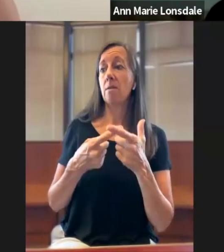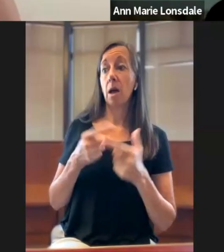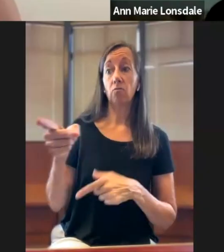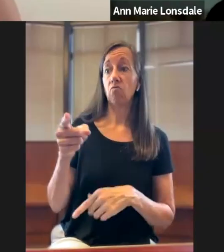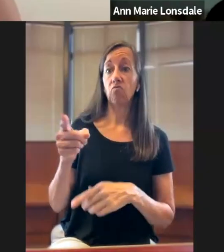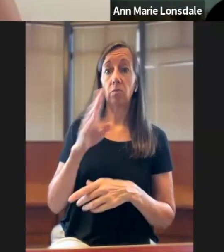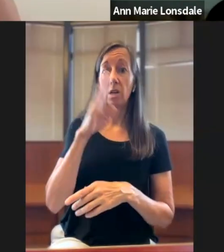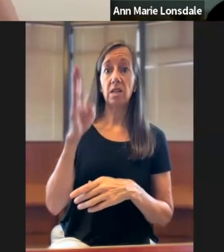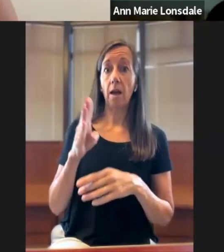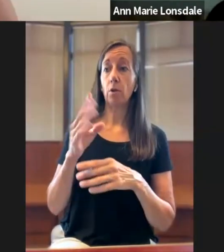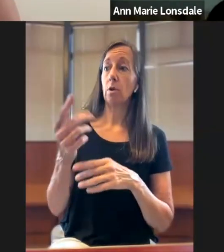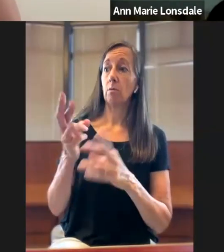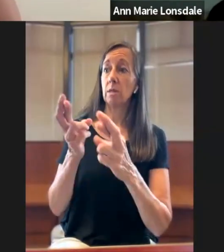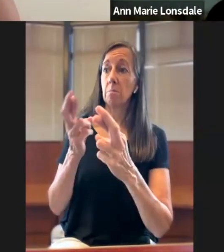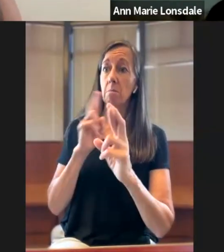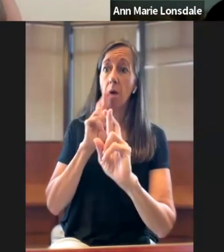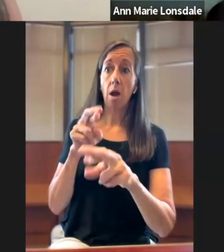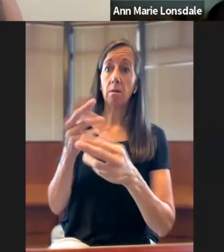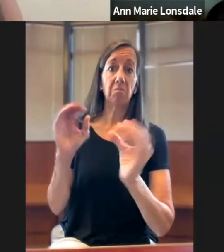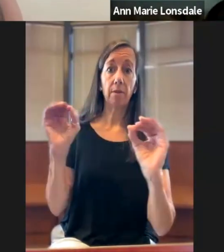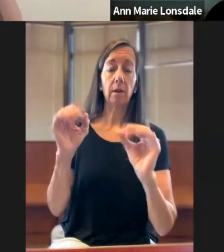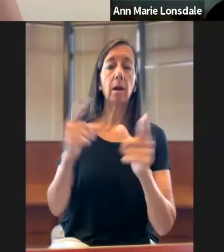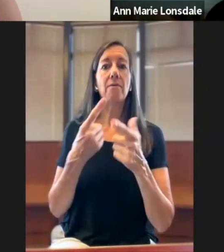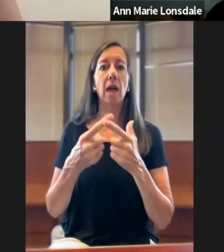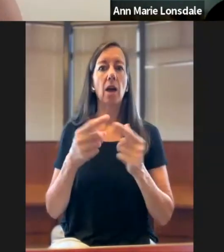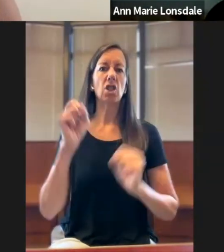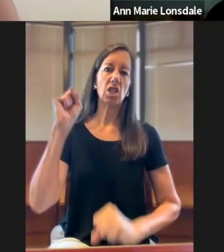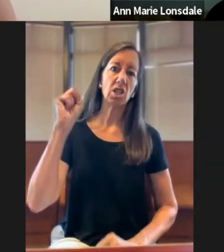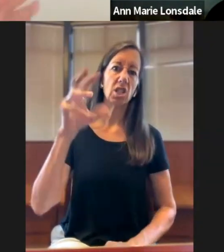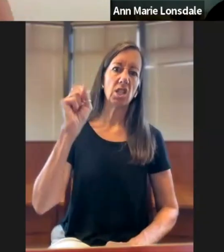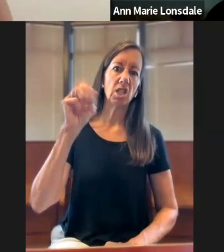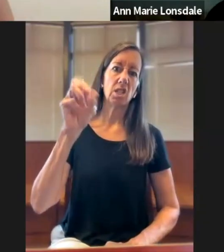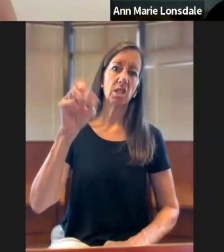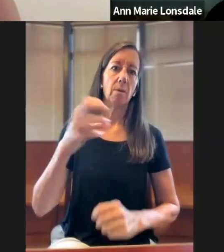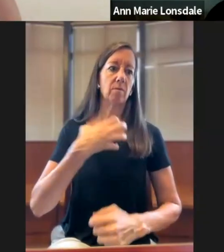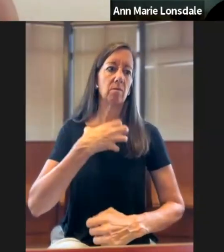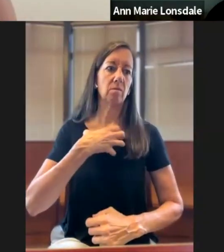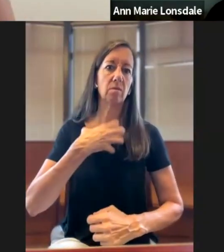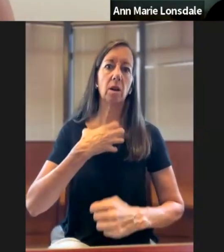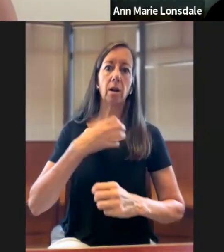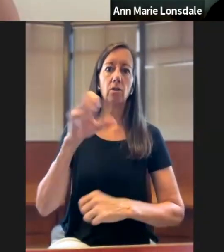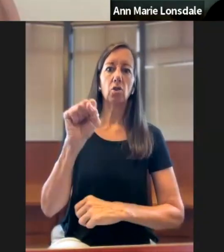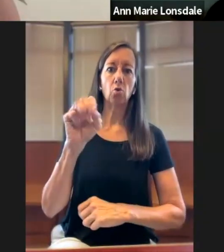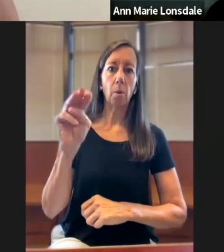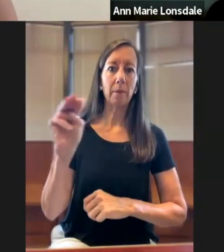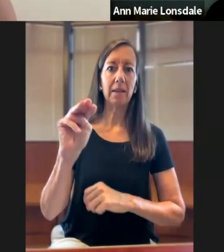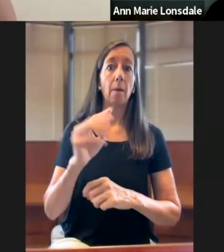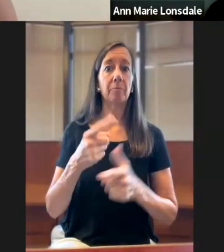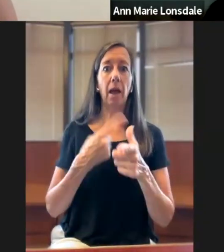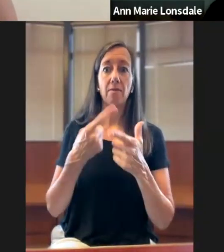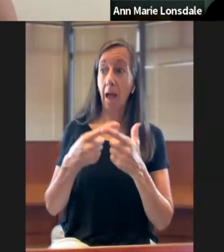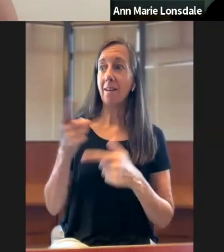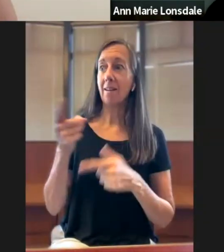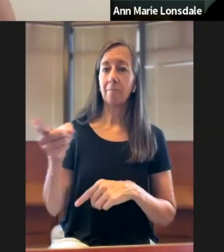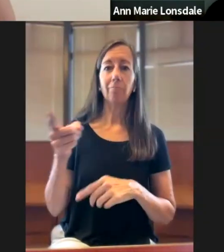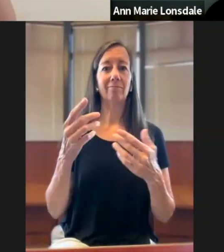promptly responded. And and she did not have a large following. She wasn't like some, super big creator. She maybe